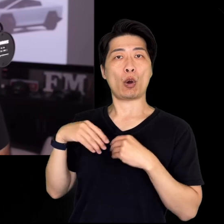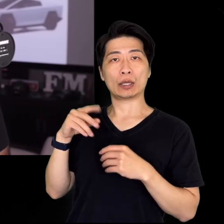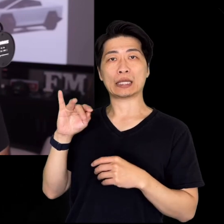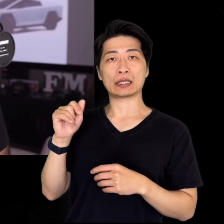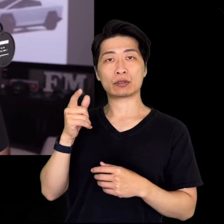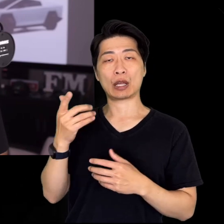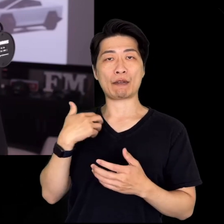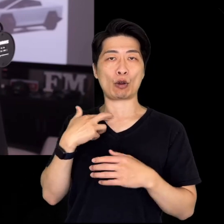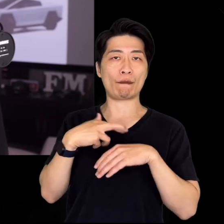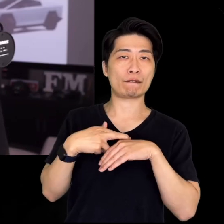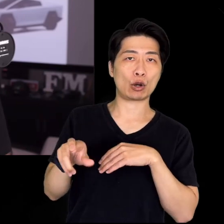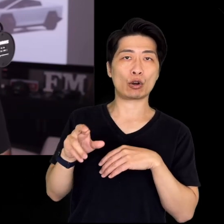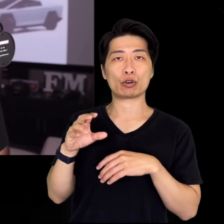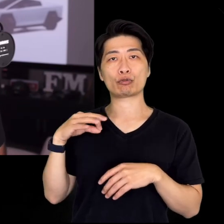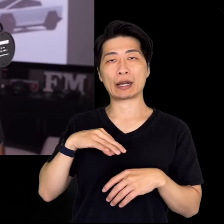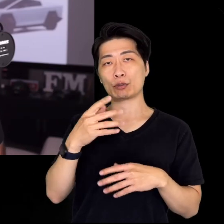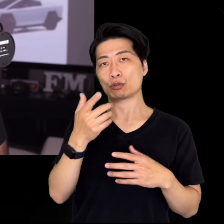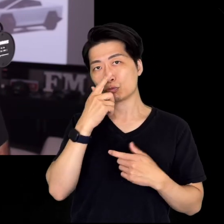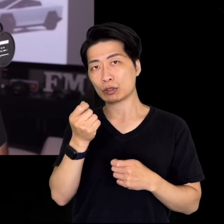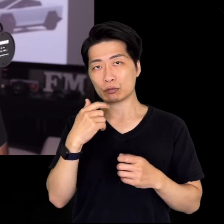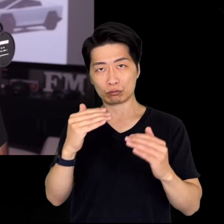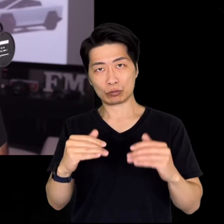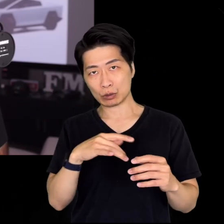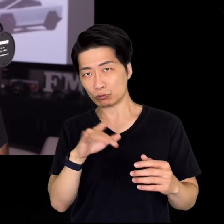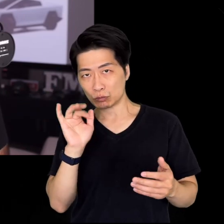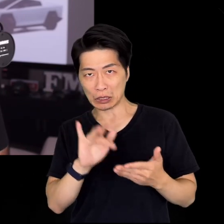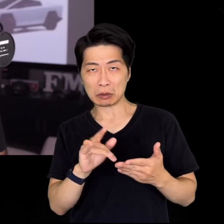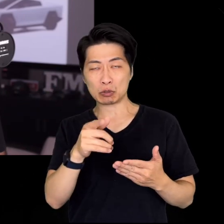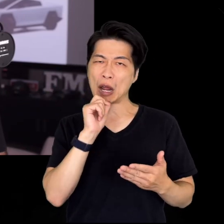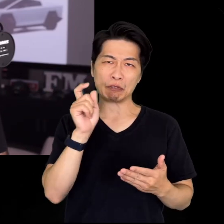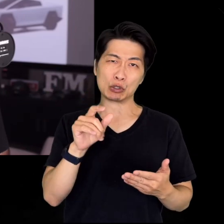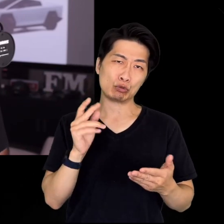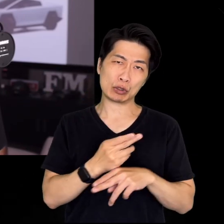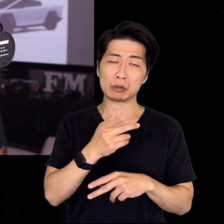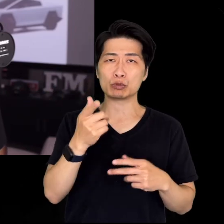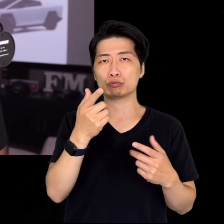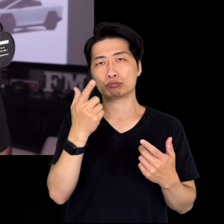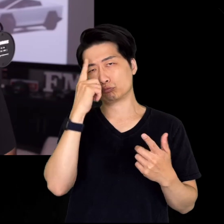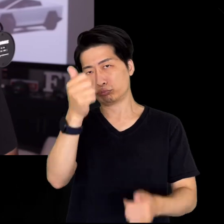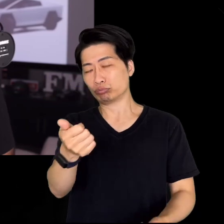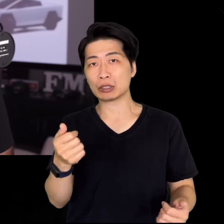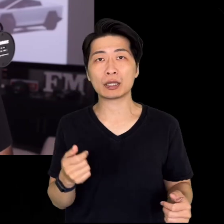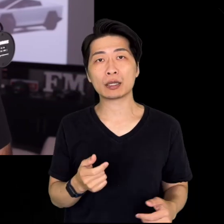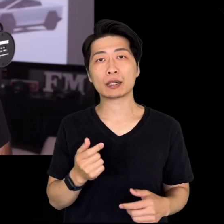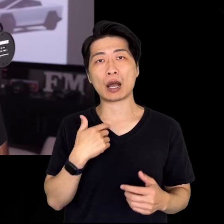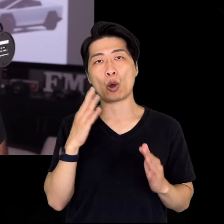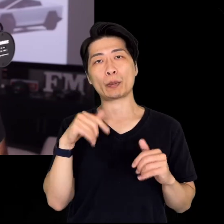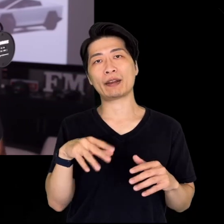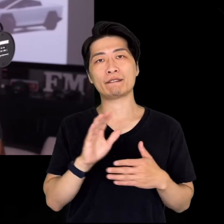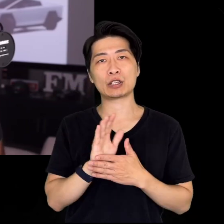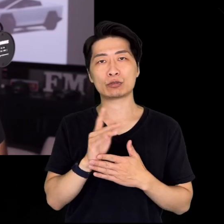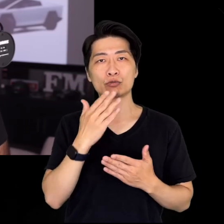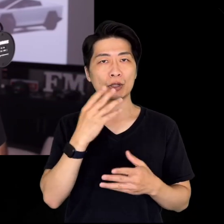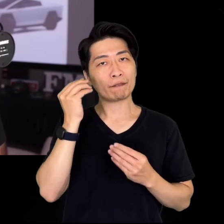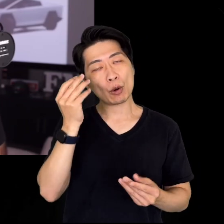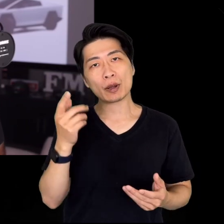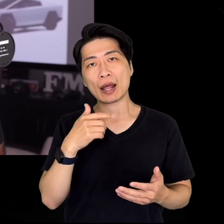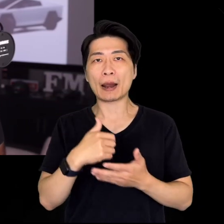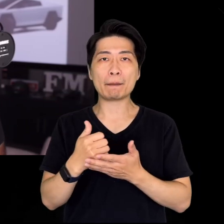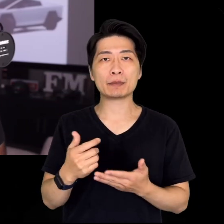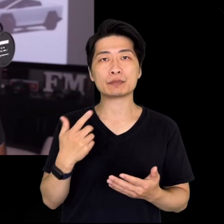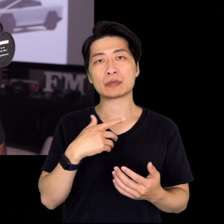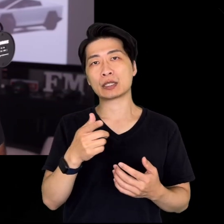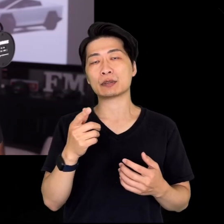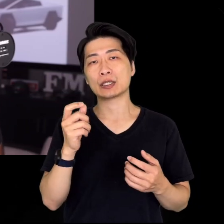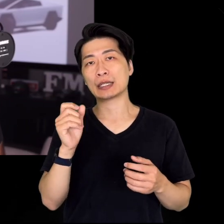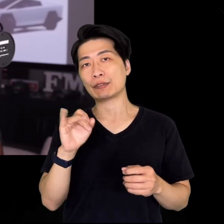own Teslas have a referral credit. If you're interested, I have a link for that in the description below. You don't have to use it, obviously. Do whatever you like. And I hope this video was informative